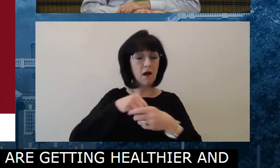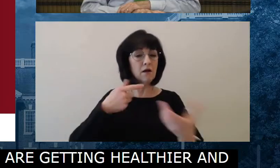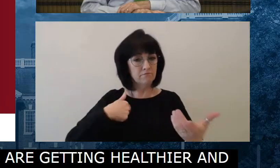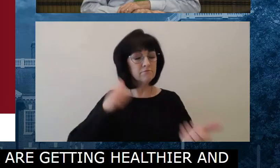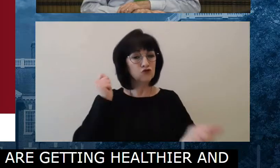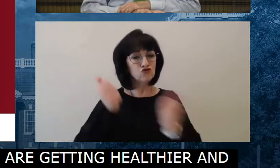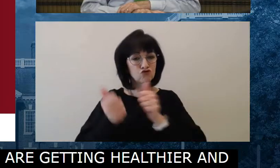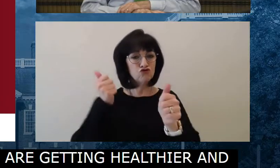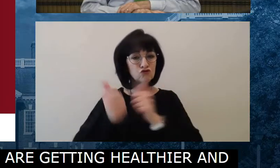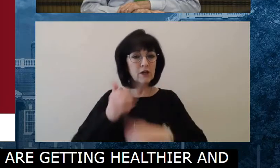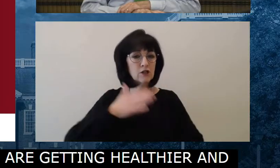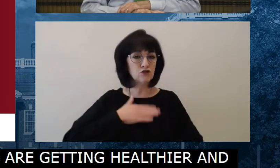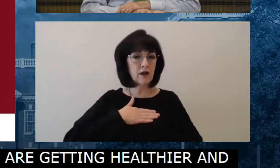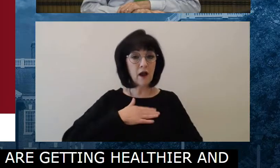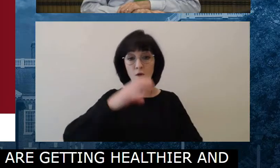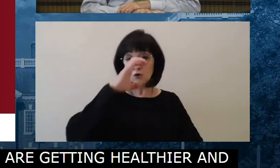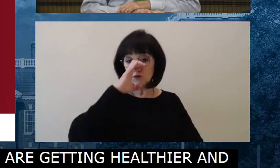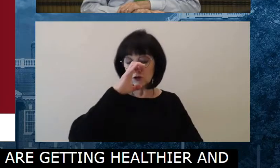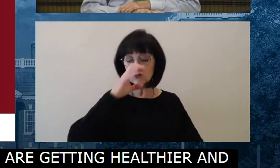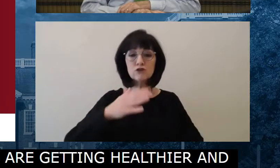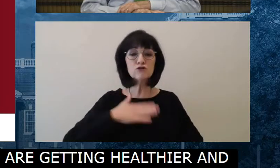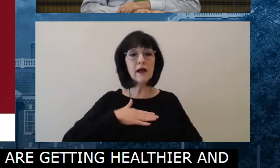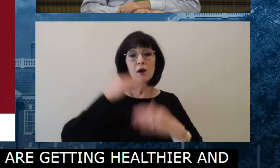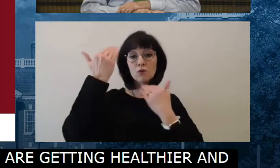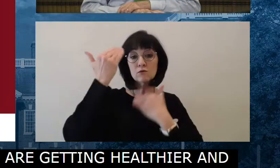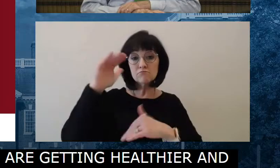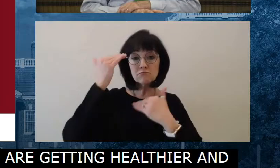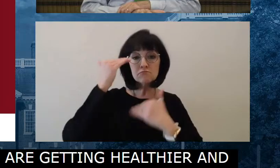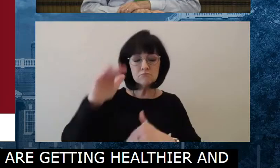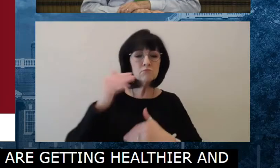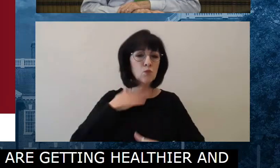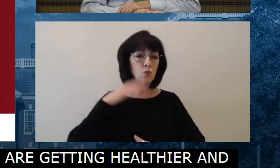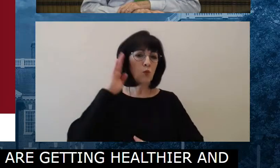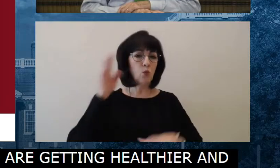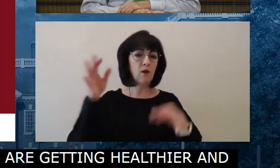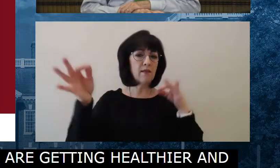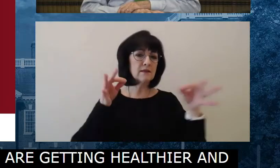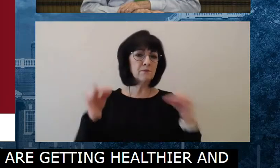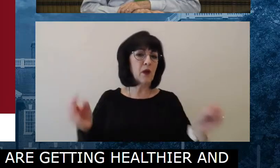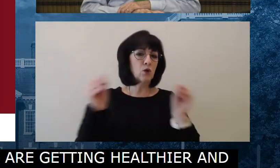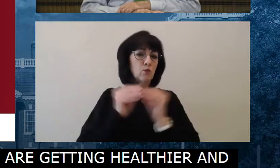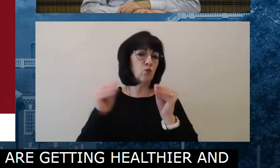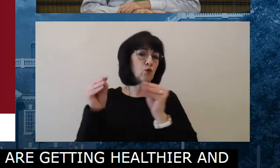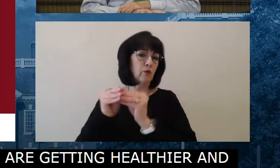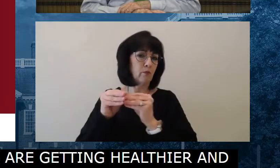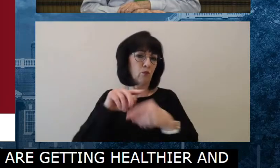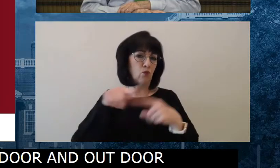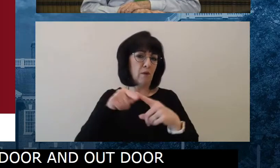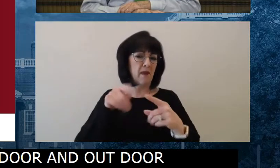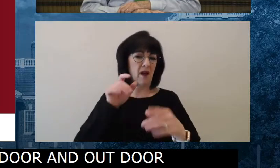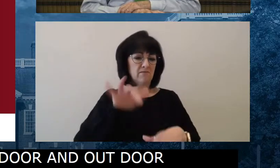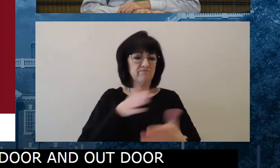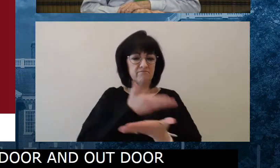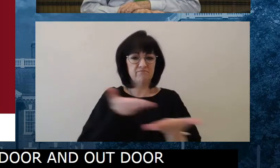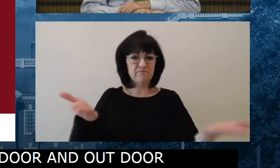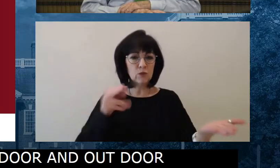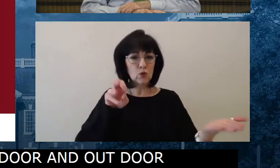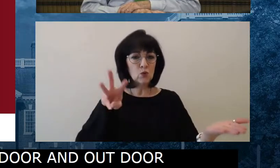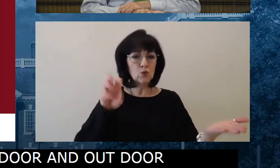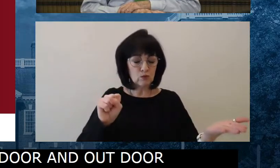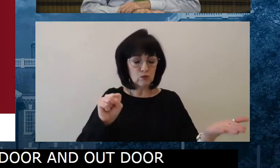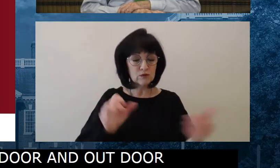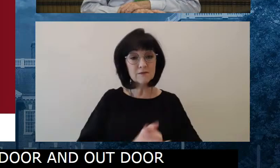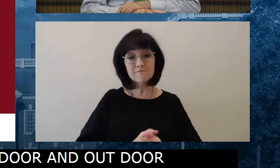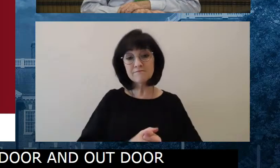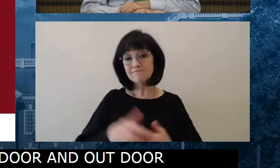the mayors this morning, with the White House Task Force later in the morning, with our restaurant